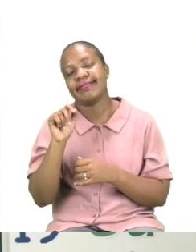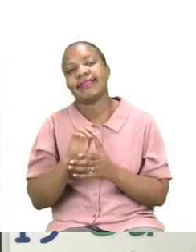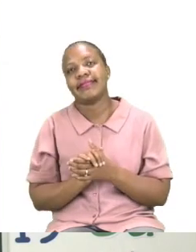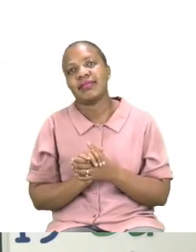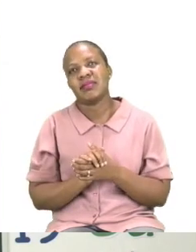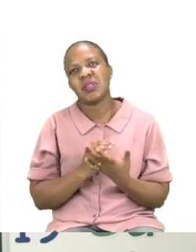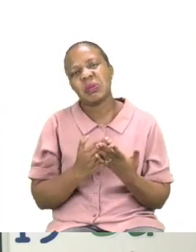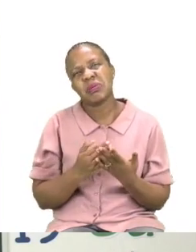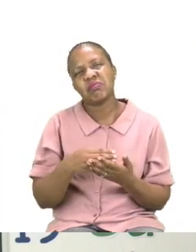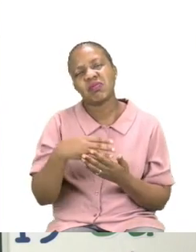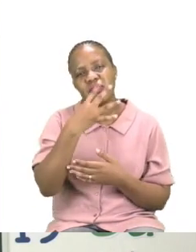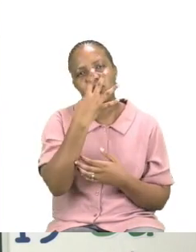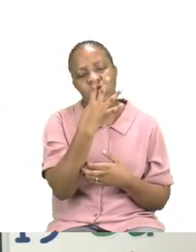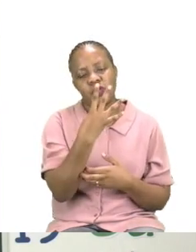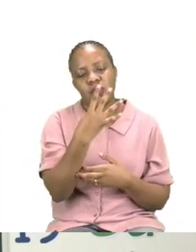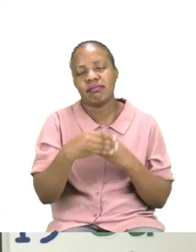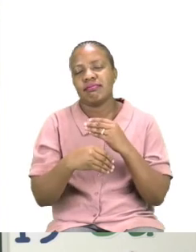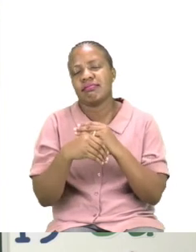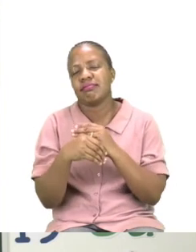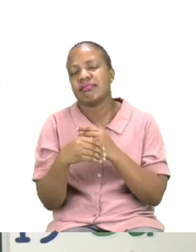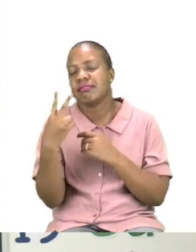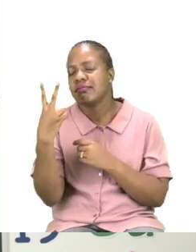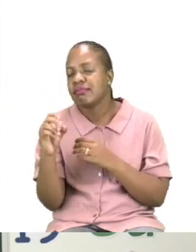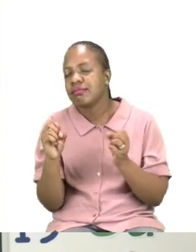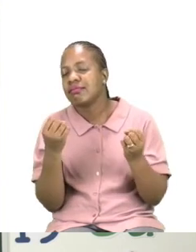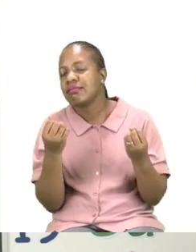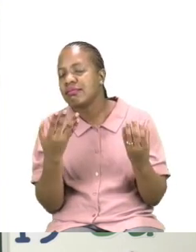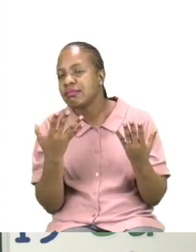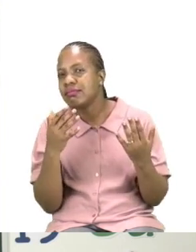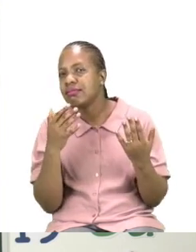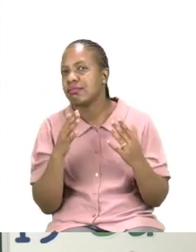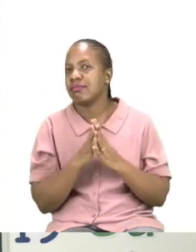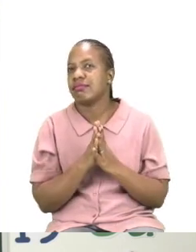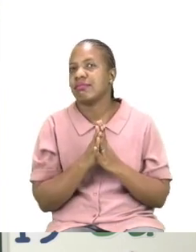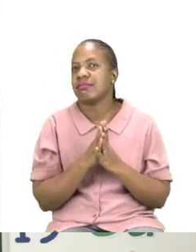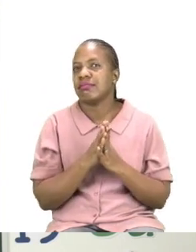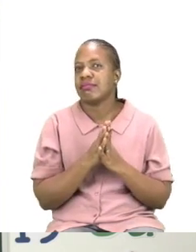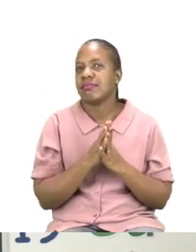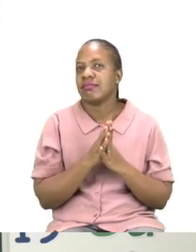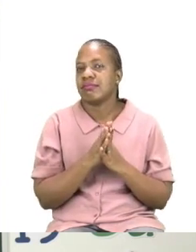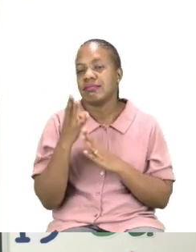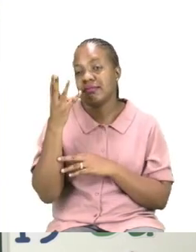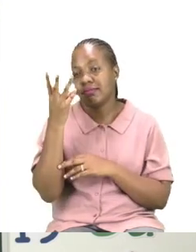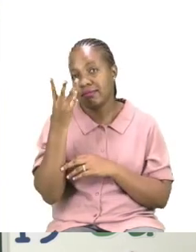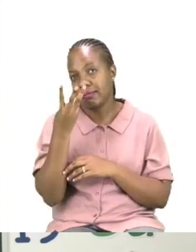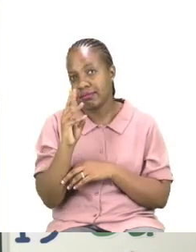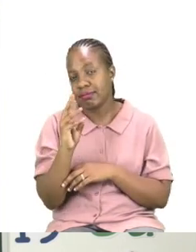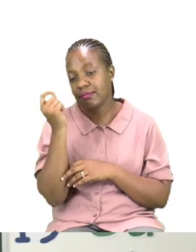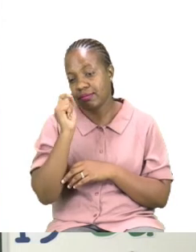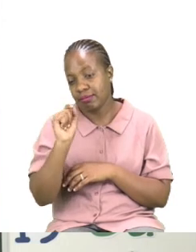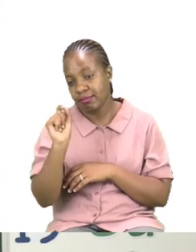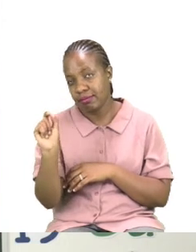what is 4 plus 2, boys and girls? Yes, it is 6. So we